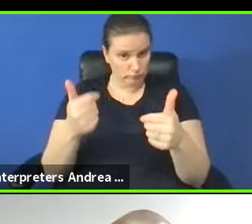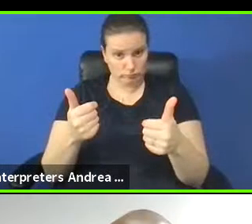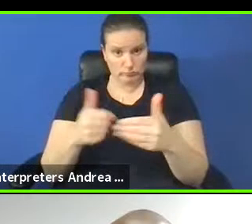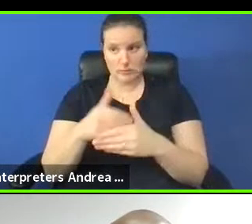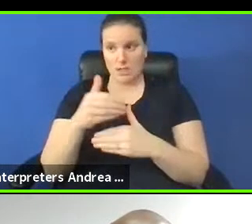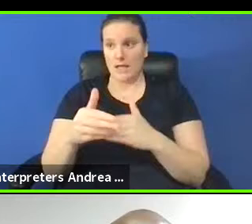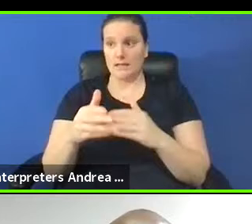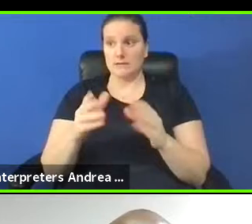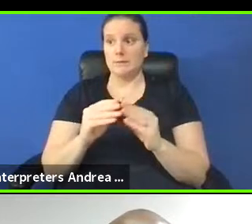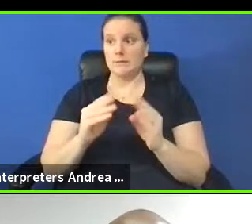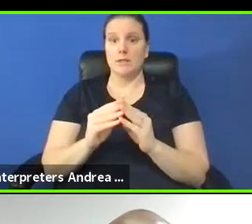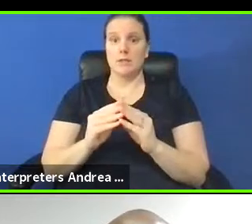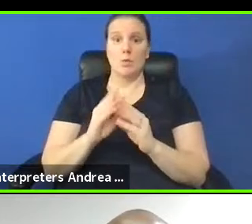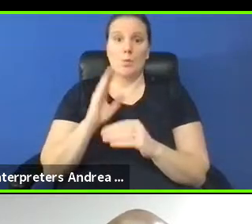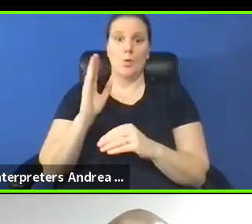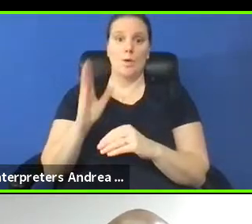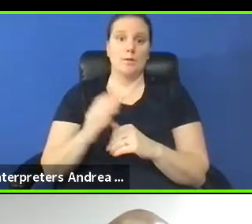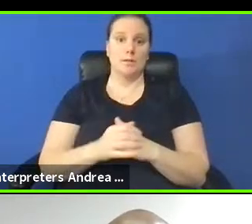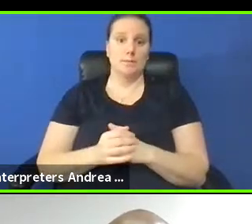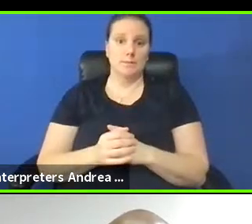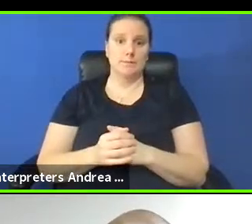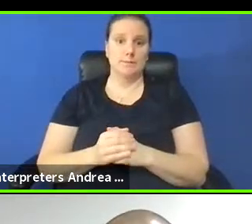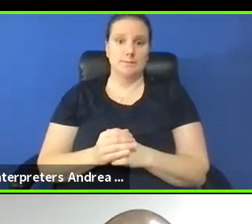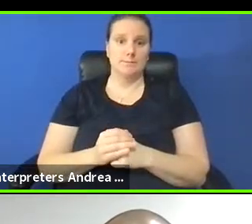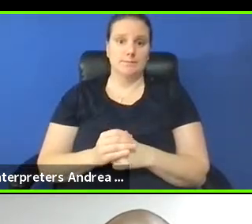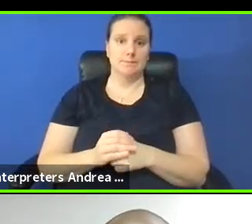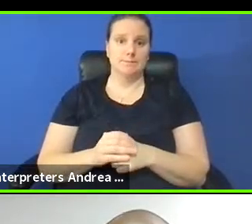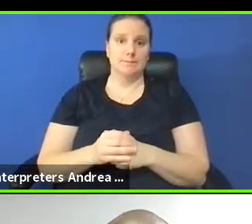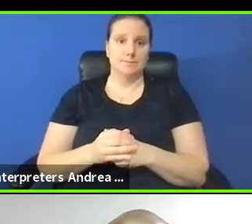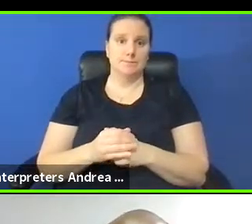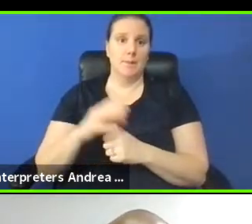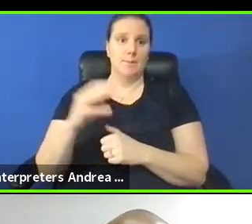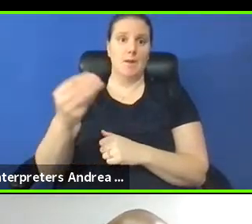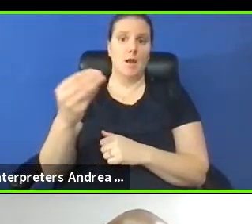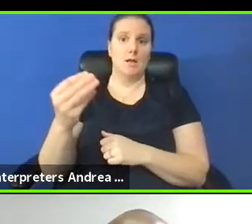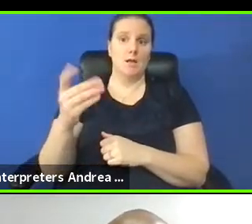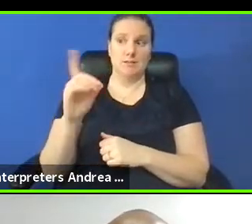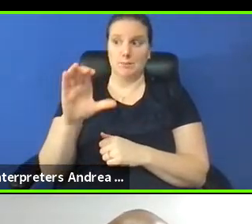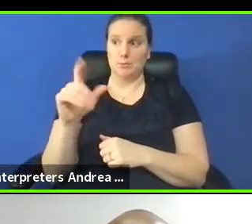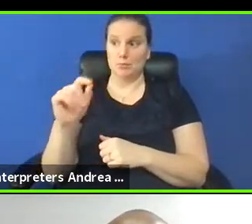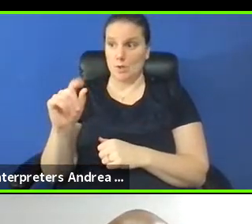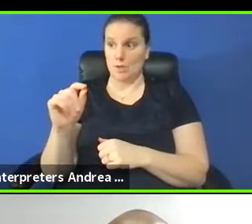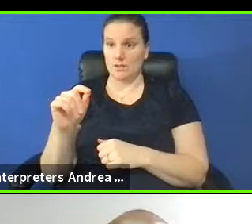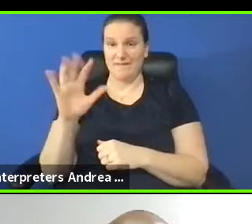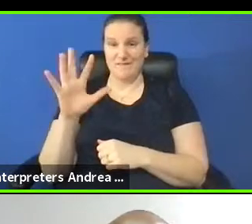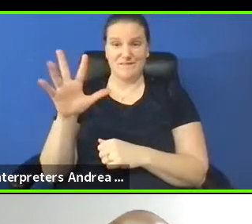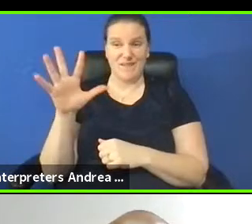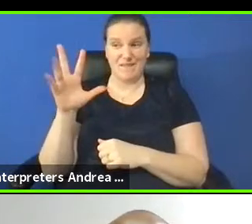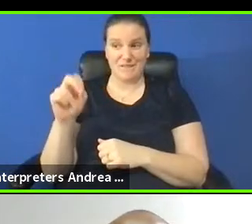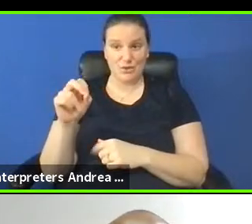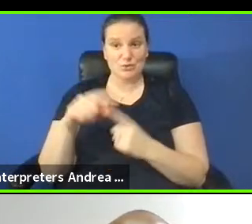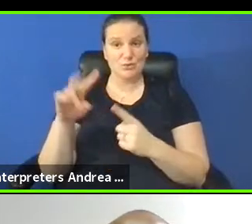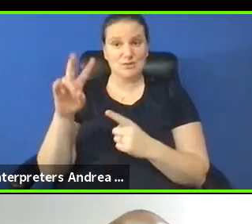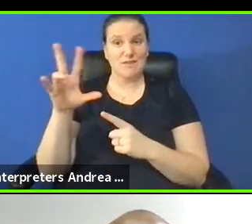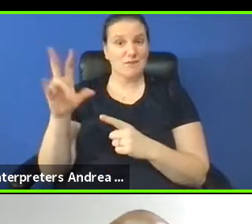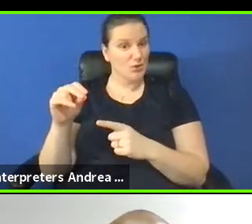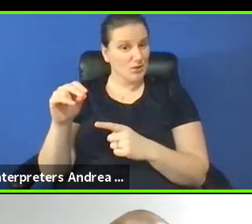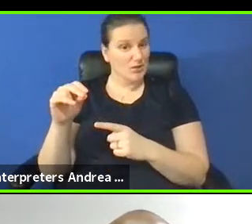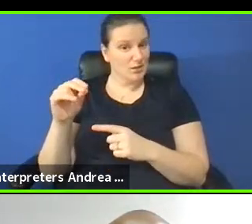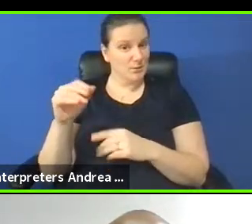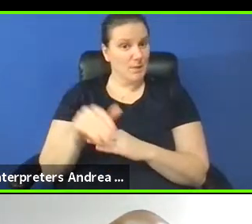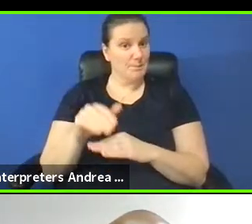next meeting is going to be Monday, December 20th, 5:30 to 7:30